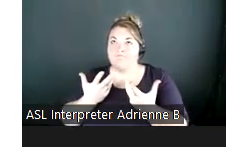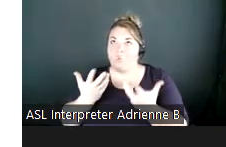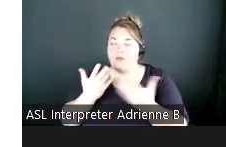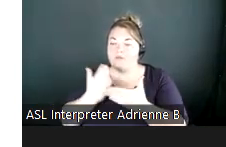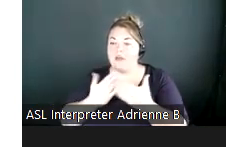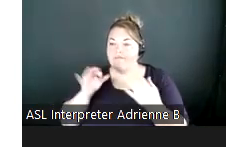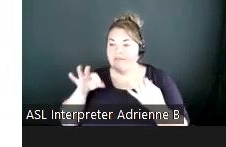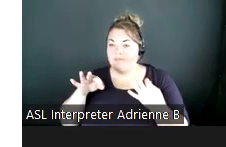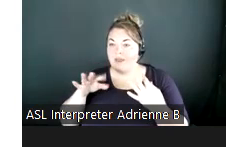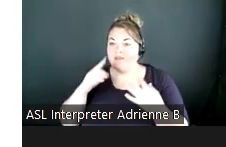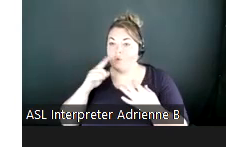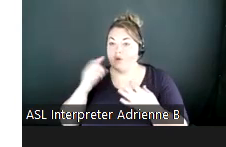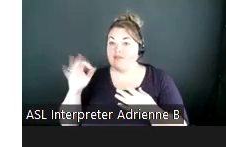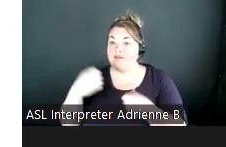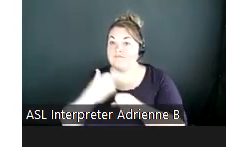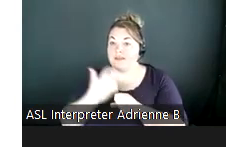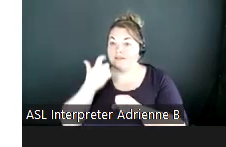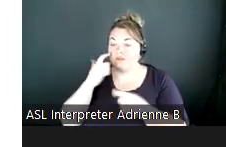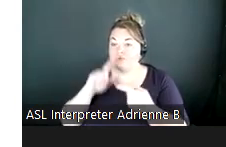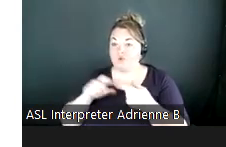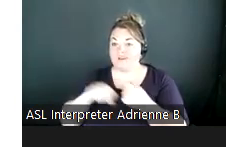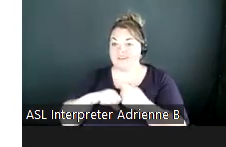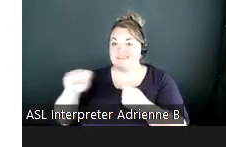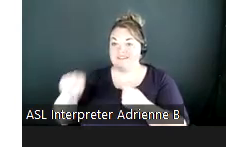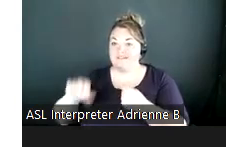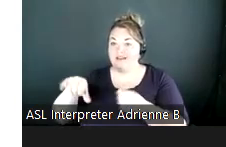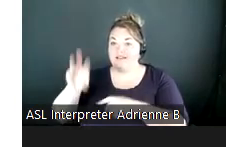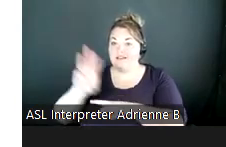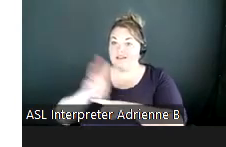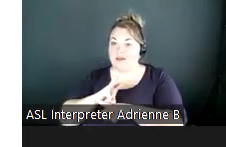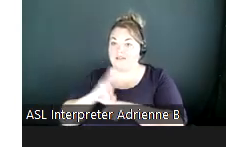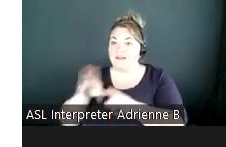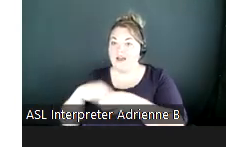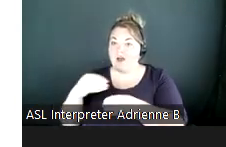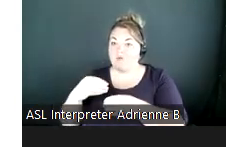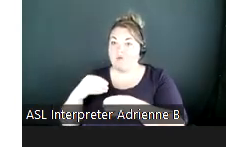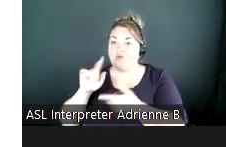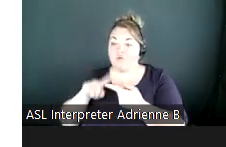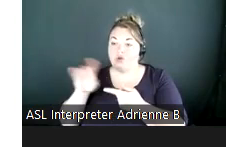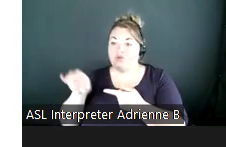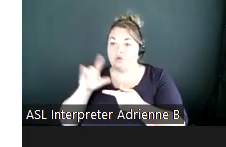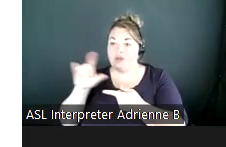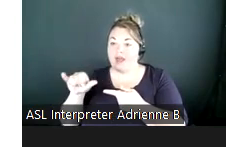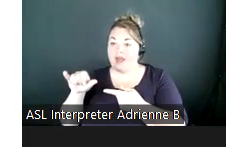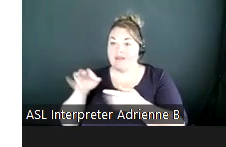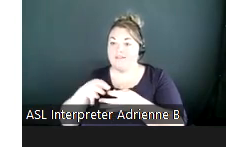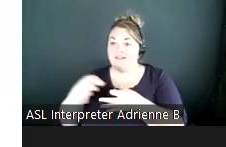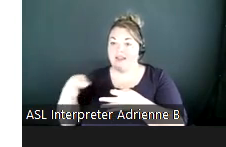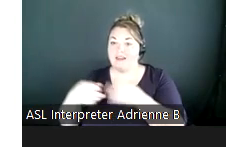as far as if it makes sense to extend that 6 months out to a July delayed enforcement